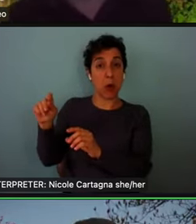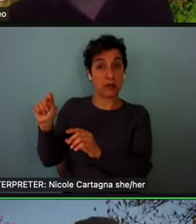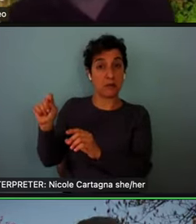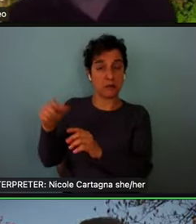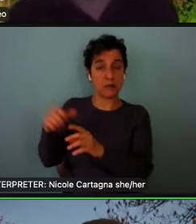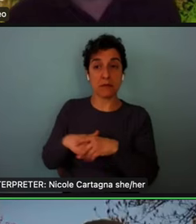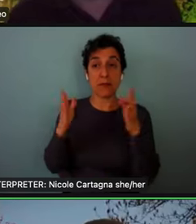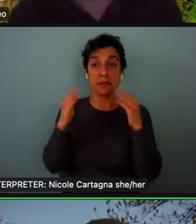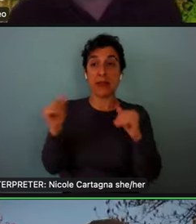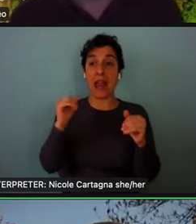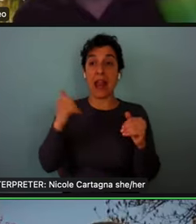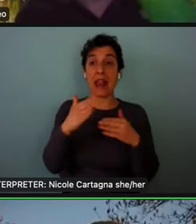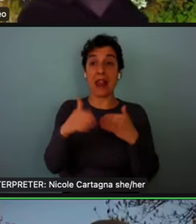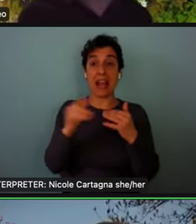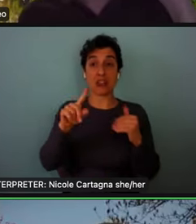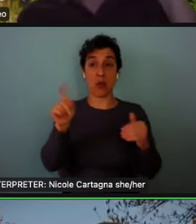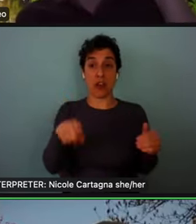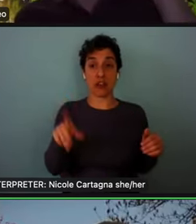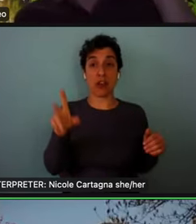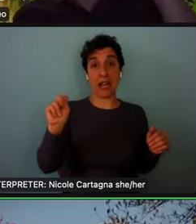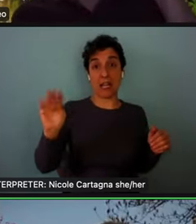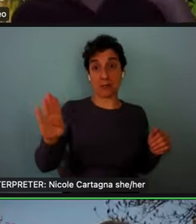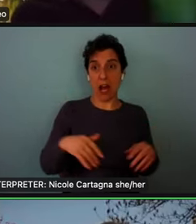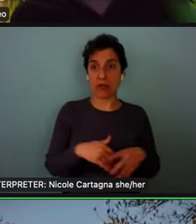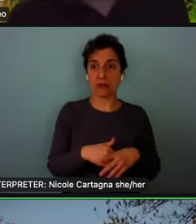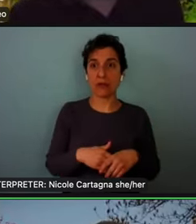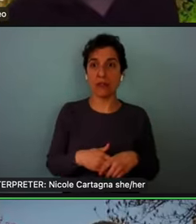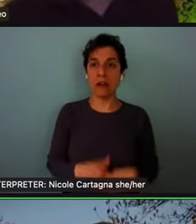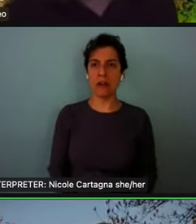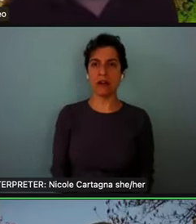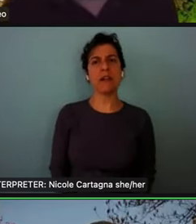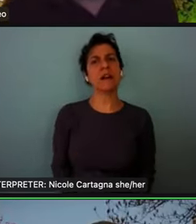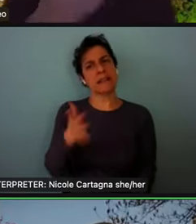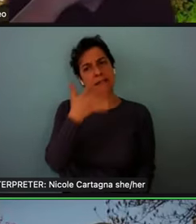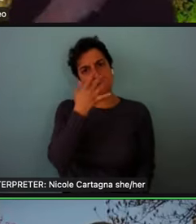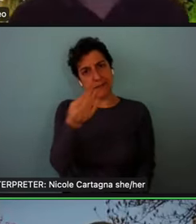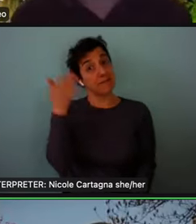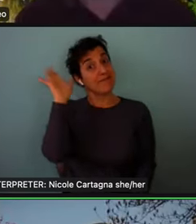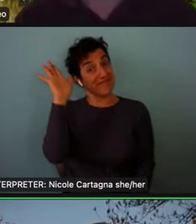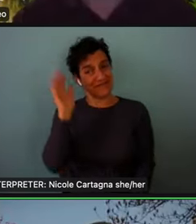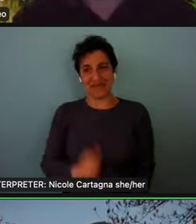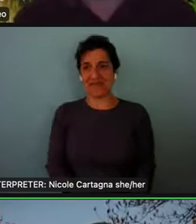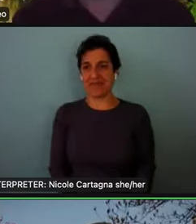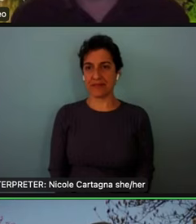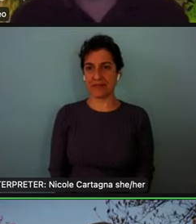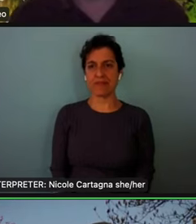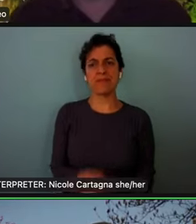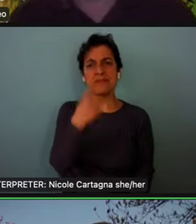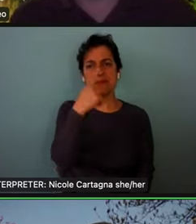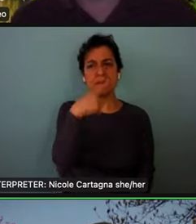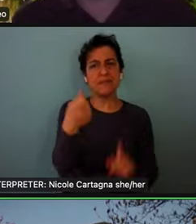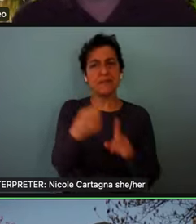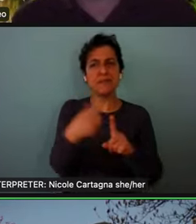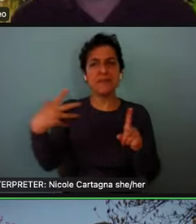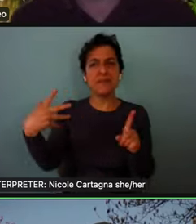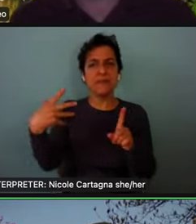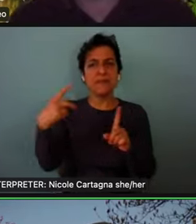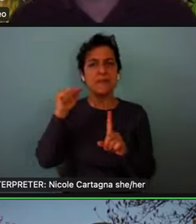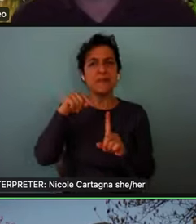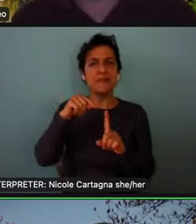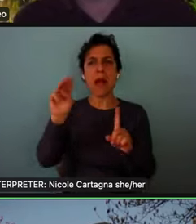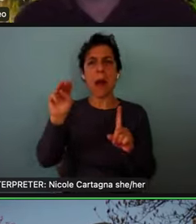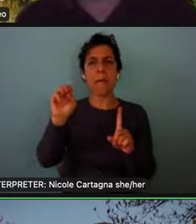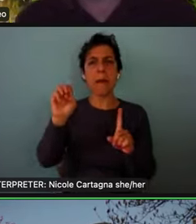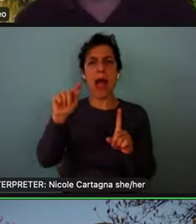This next question comes to us from Nicholas Blau. He says, very interesting talk. Can you provide further details on the